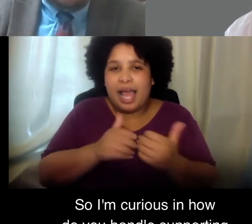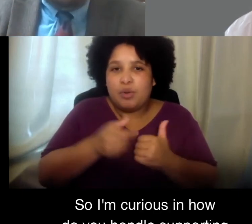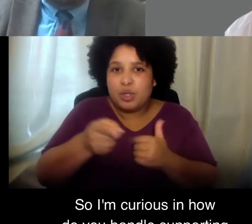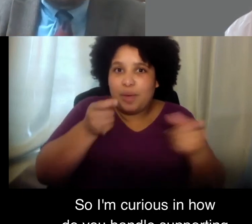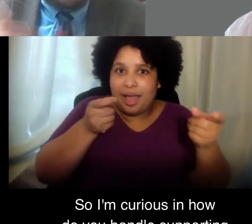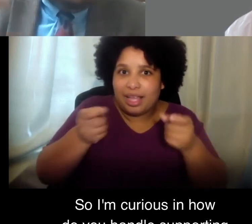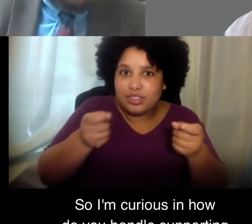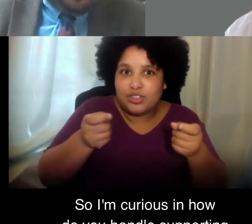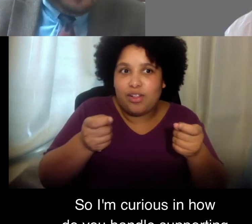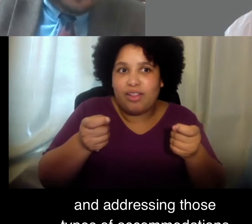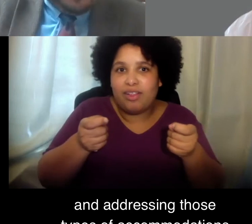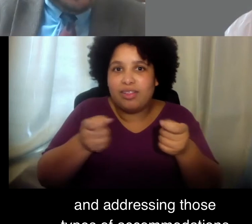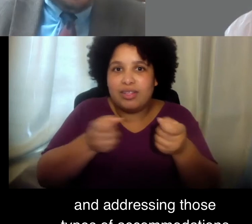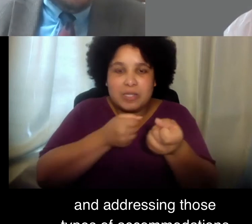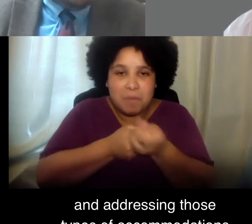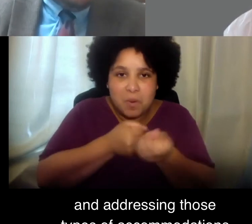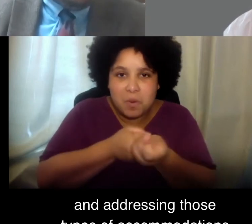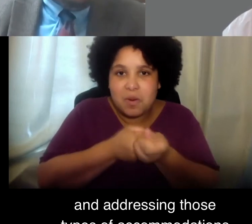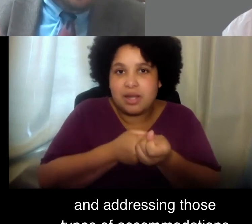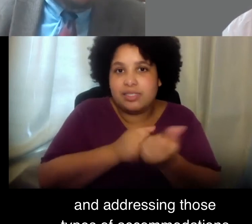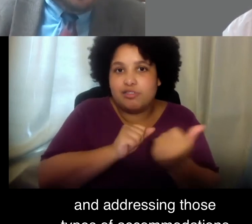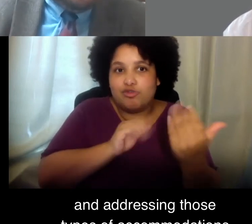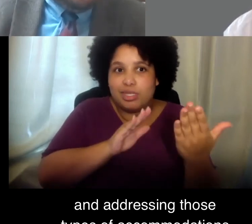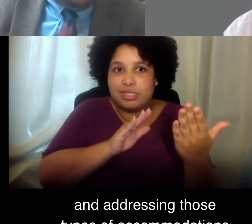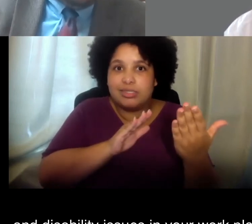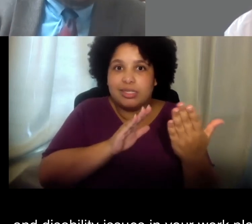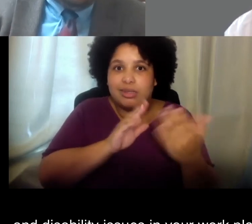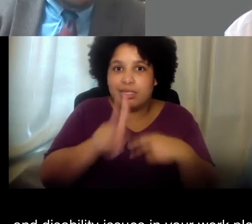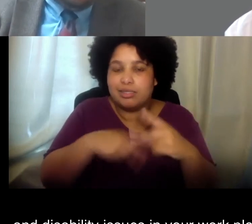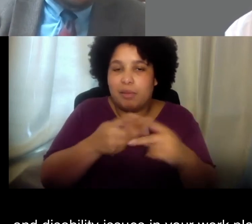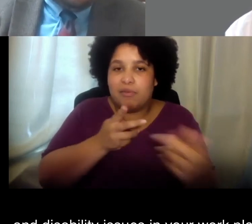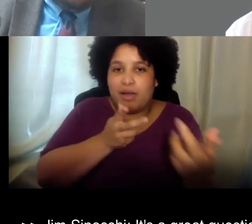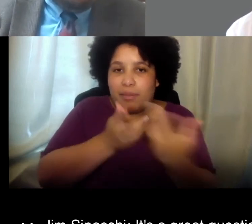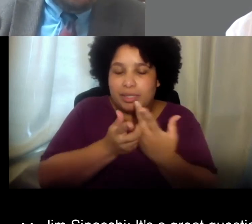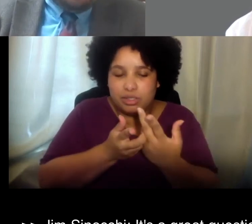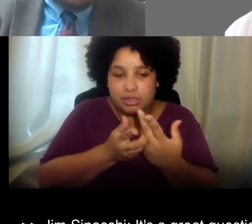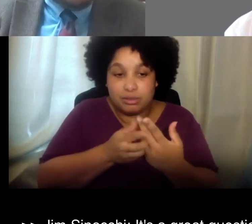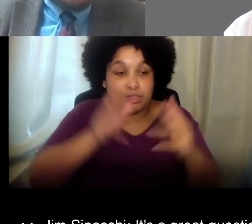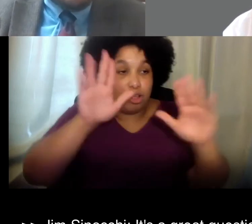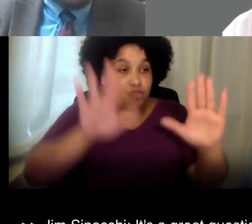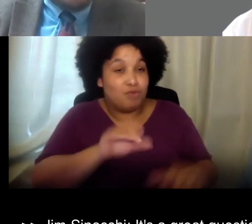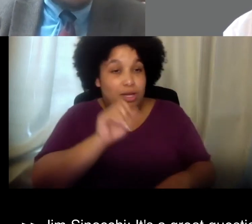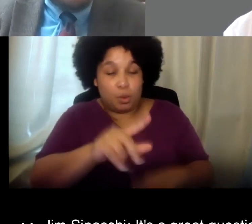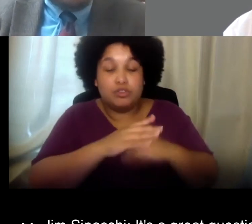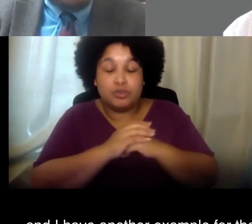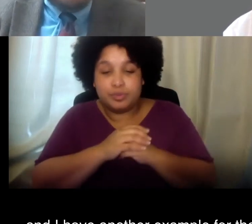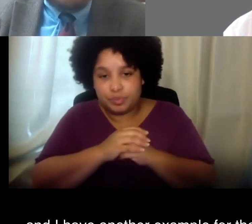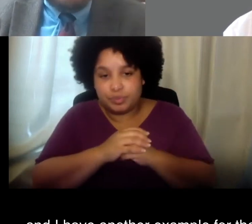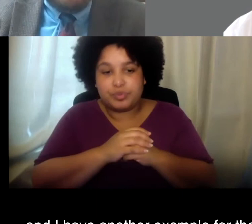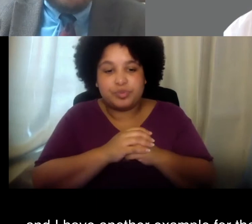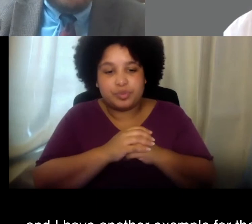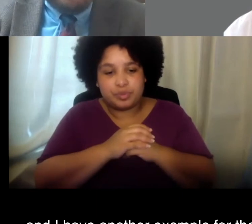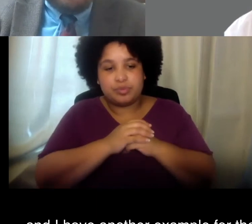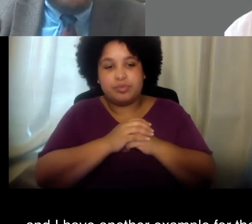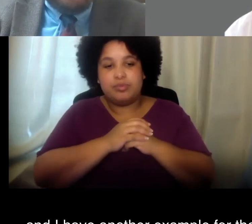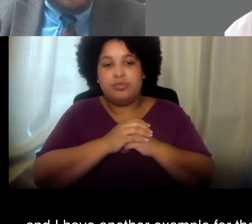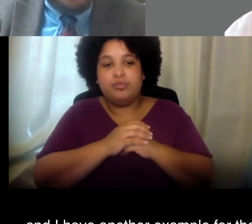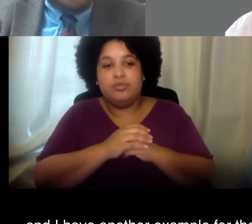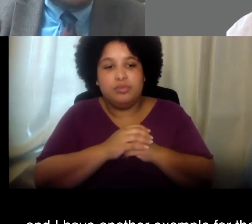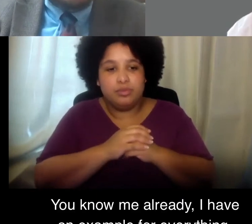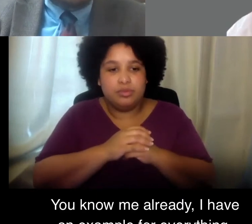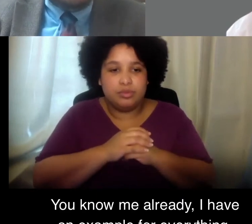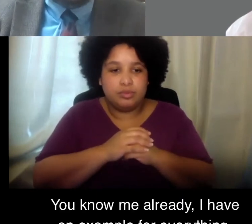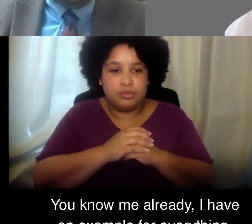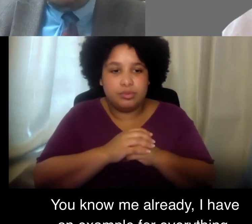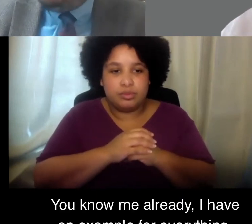handle supporting and addressing those types of accommodations and disability issues in your workplace? I have another example for